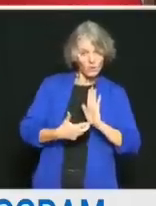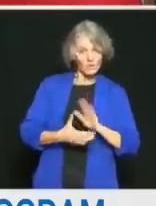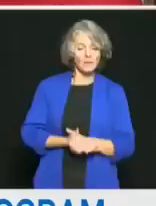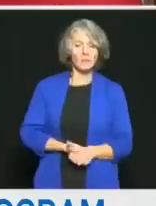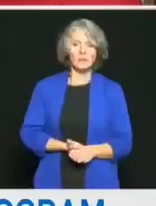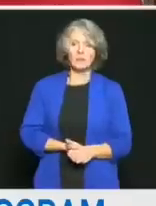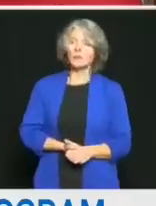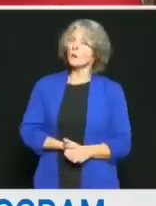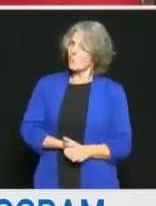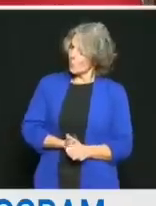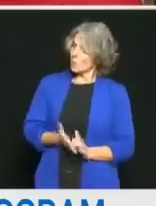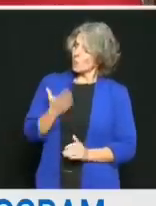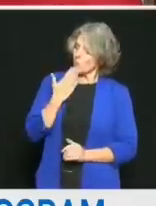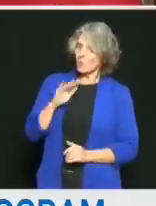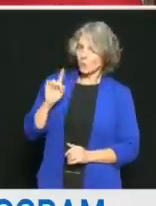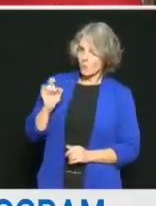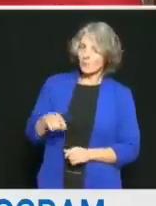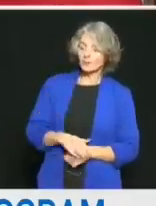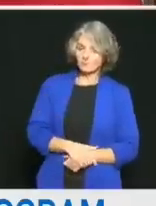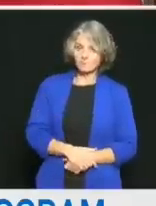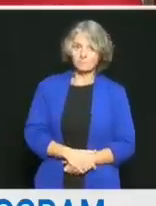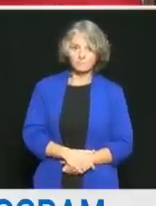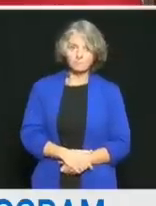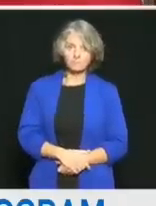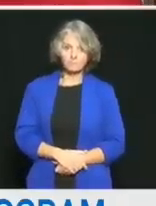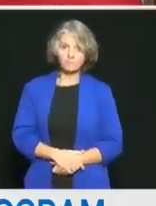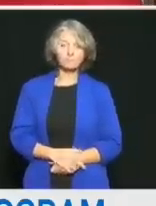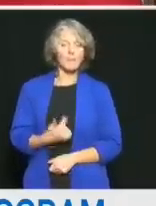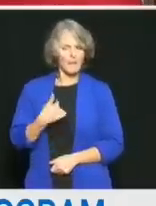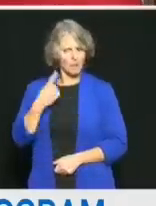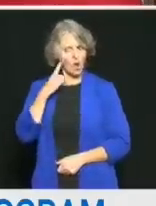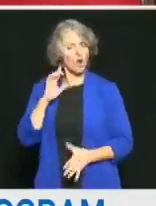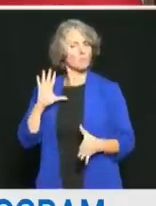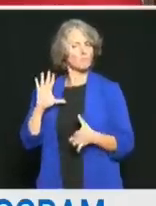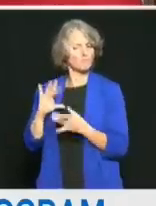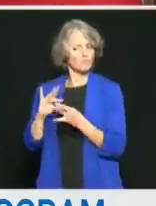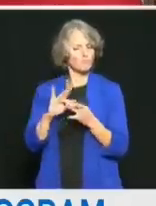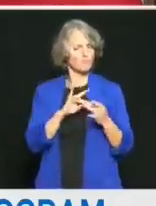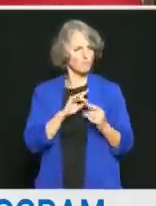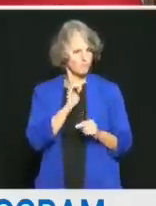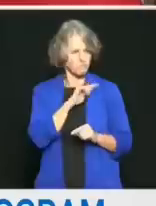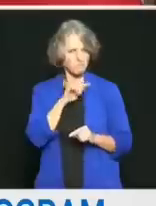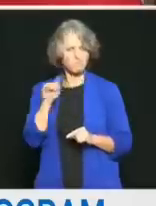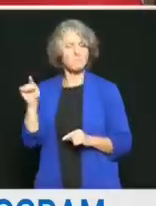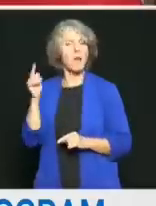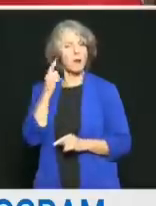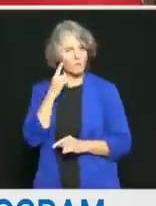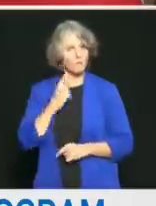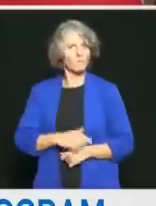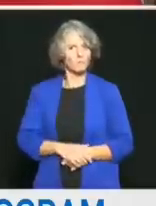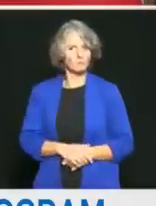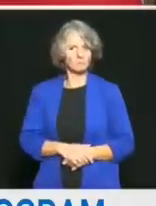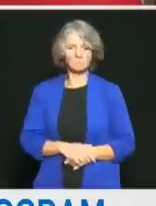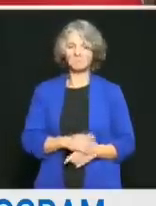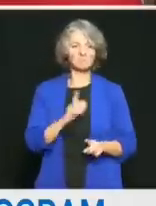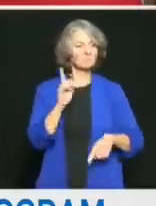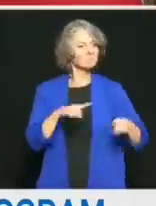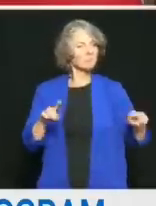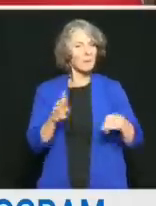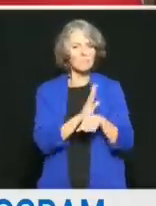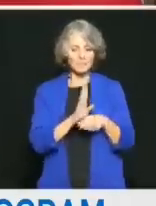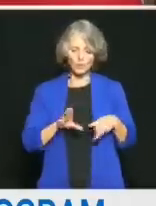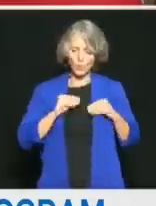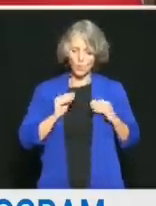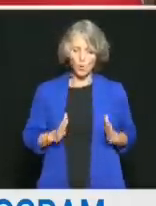That is a really good question, Chris, and it's something that I've heard a lot about from entrepreneurs